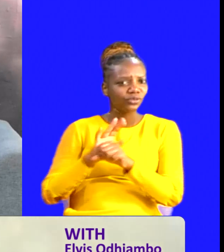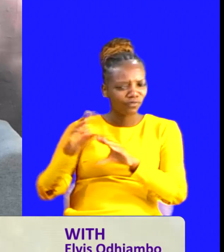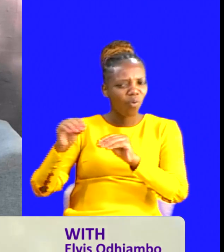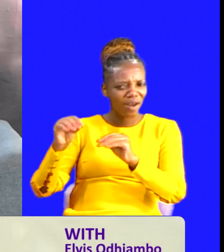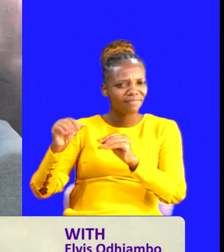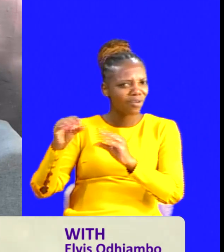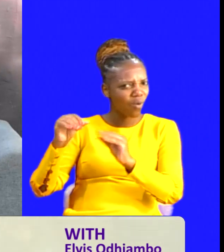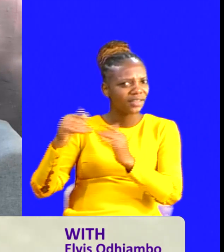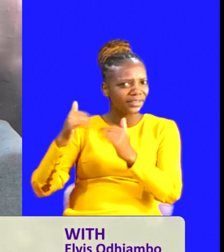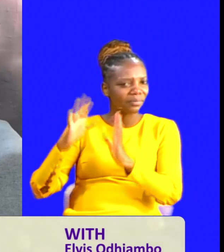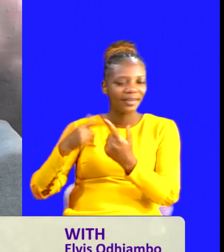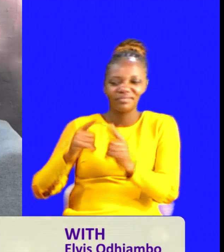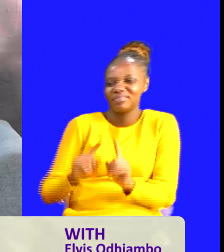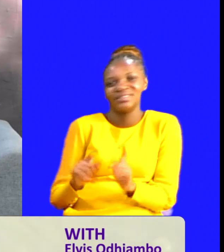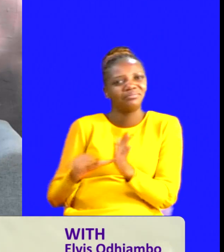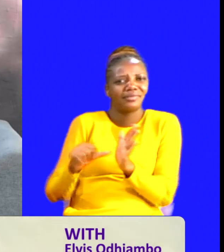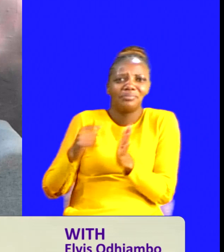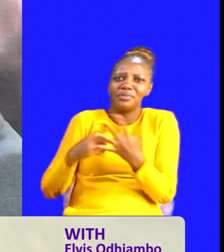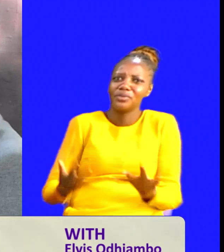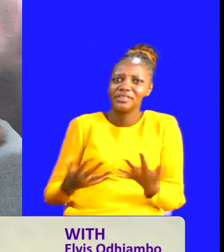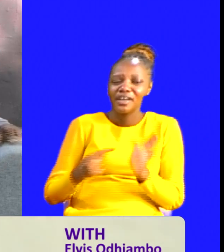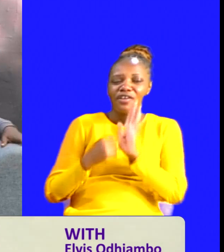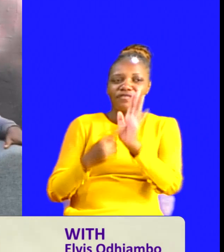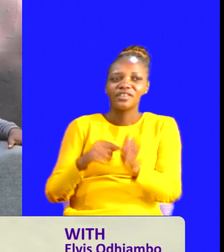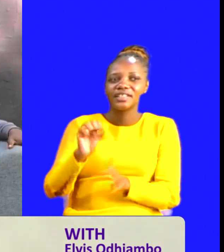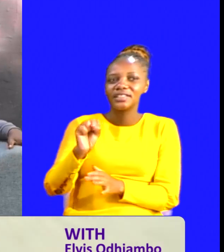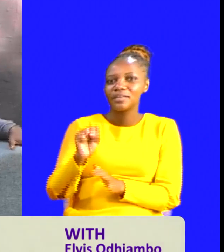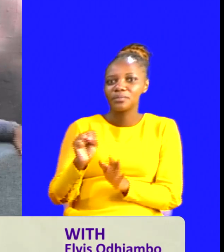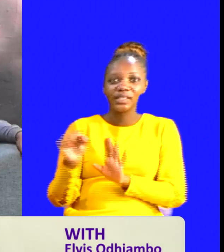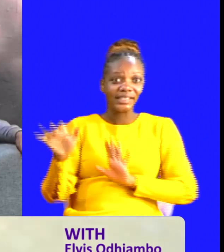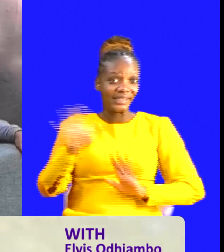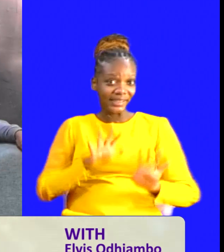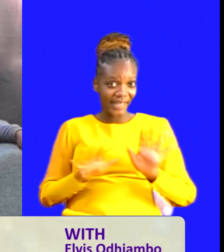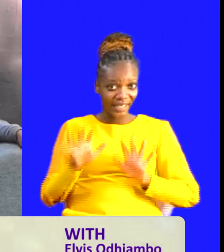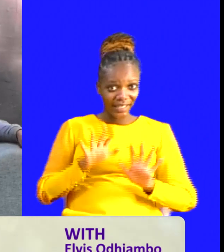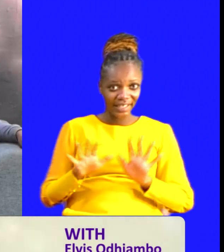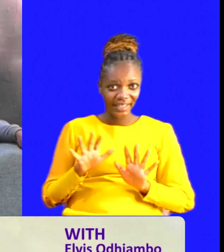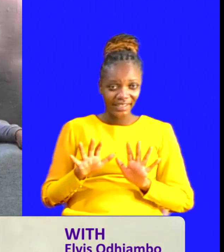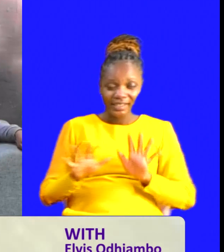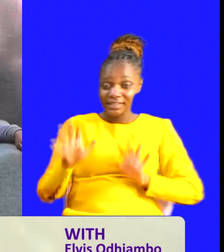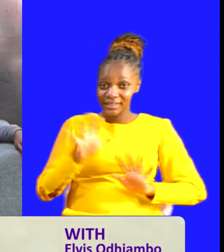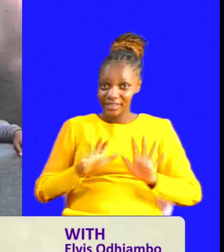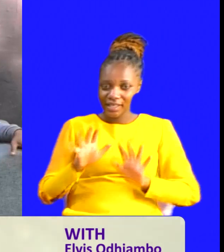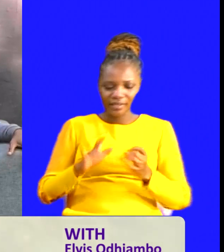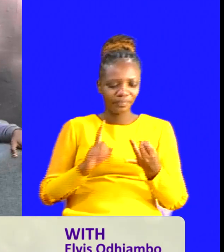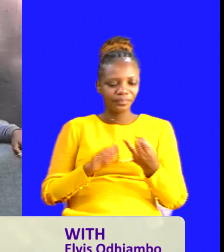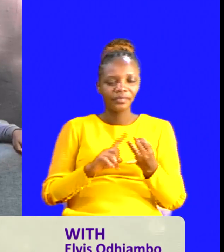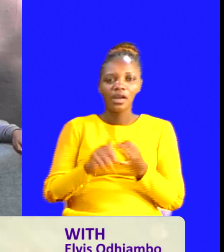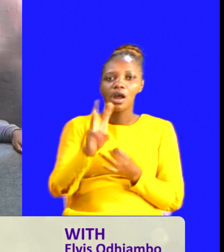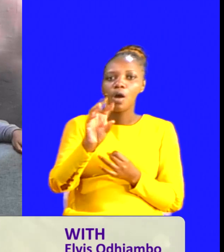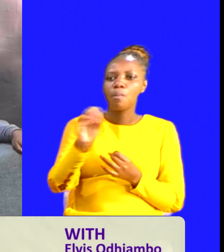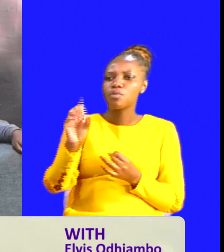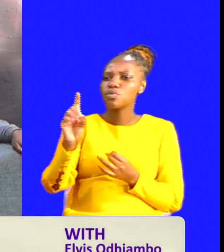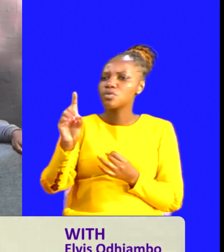players. When you look at Sterling, when you look at in the likes of Mudryk up in front as